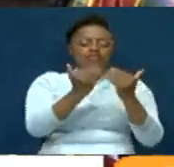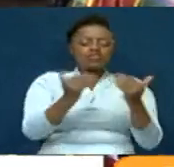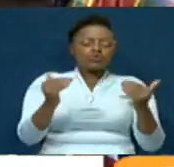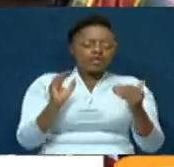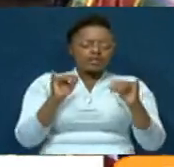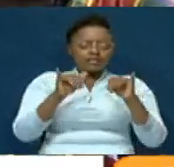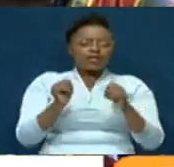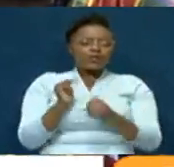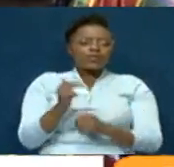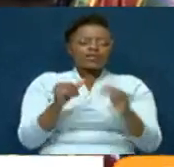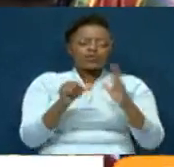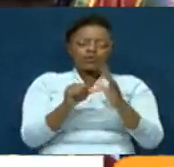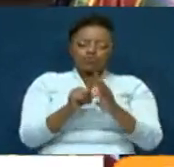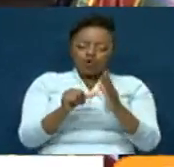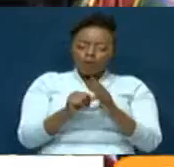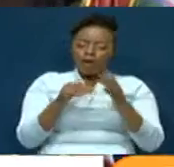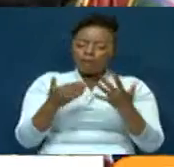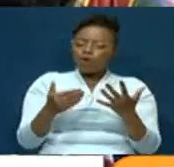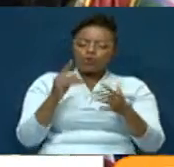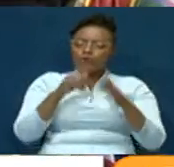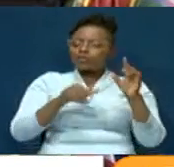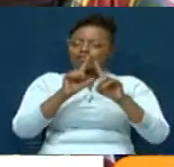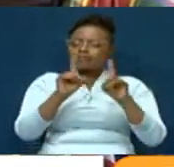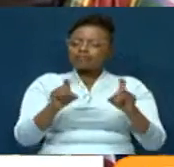na sisi na tabu zetu, kweli ama rongo?